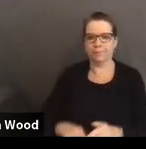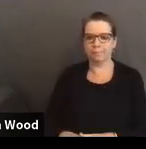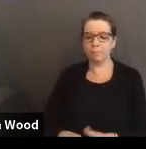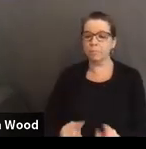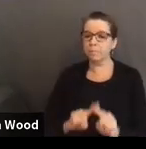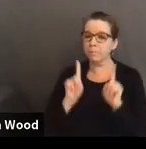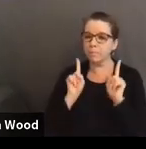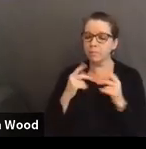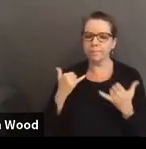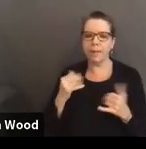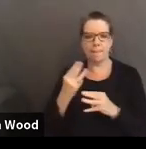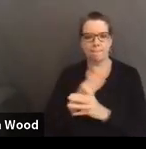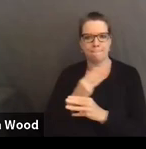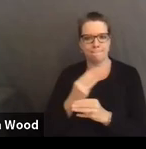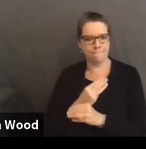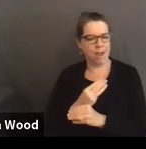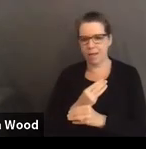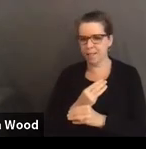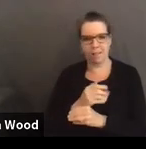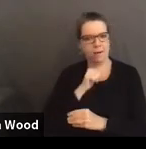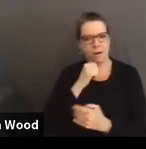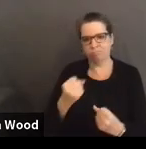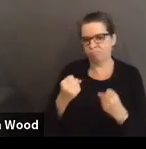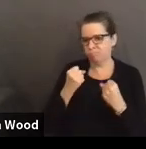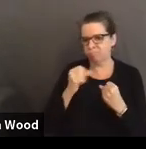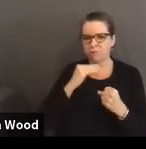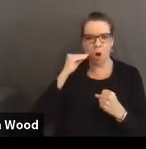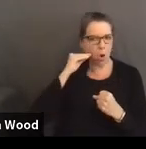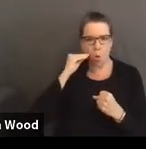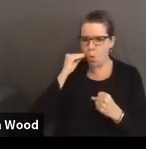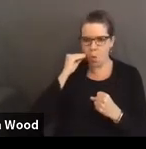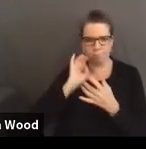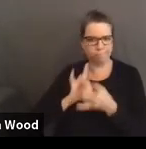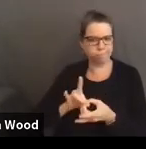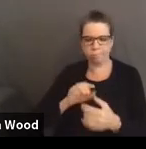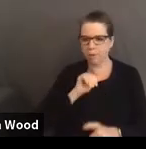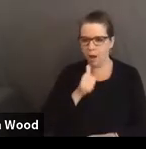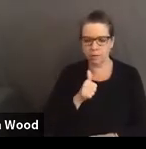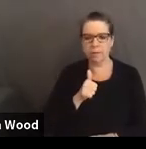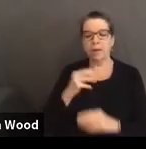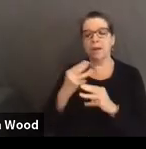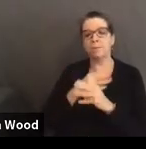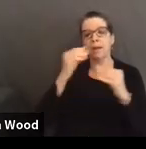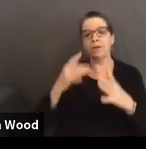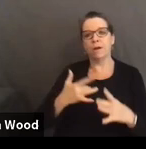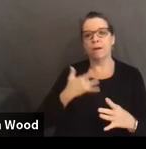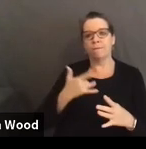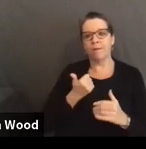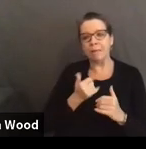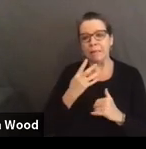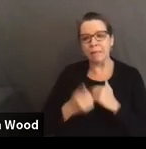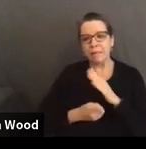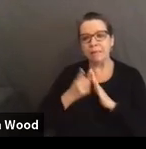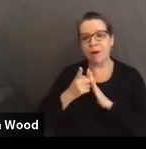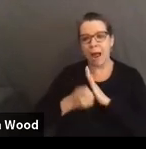their current math materials did not have strong at-home components, and math teachers found themselves spending several hours